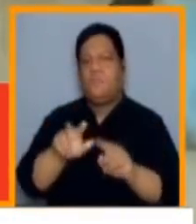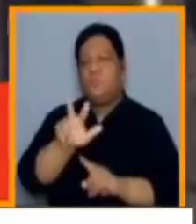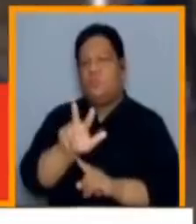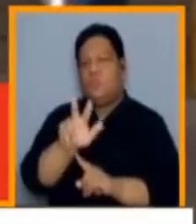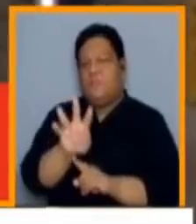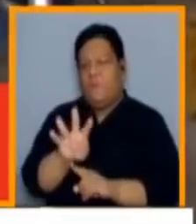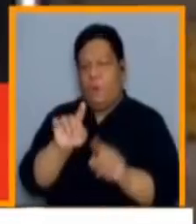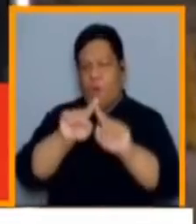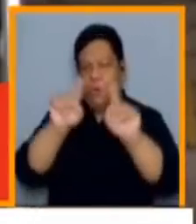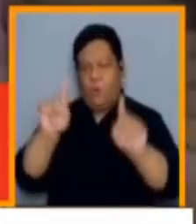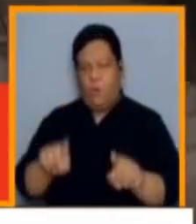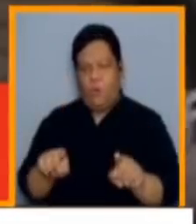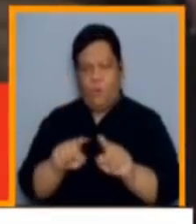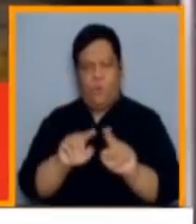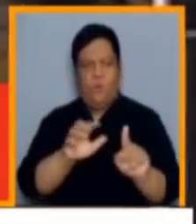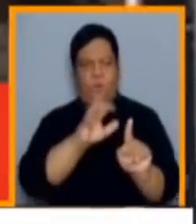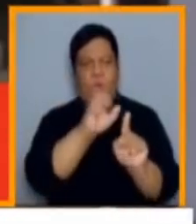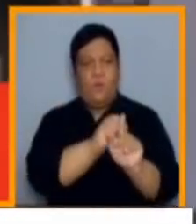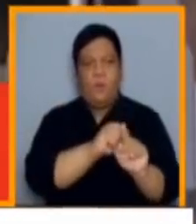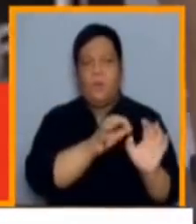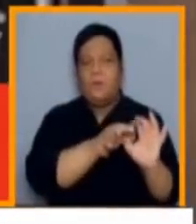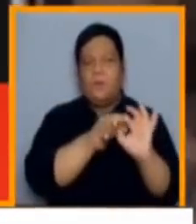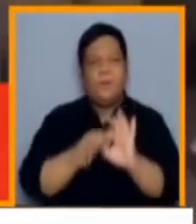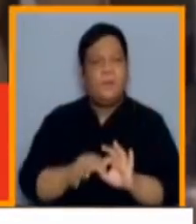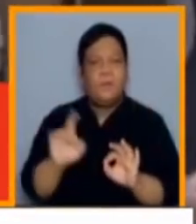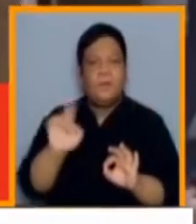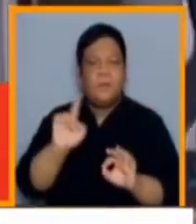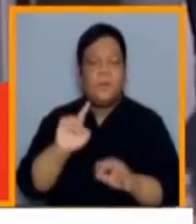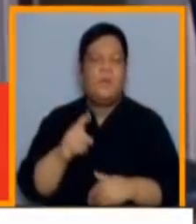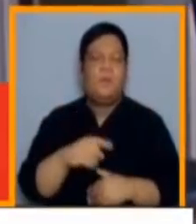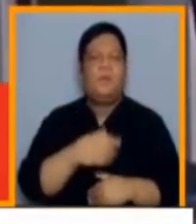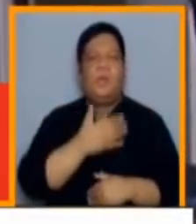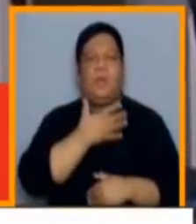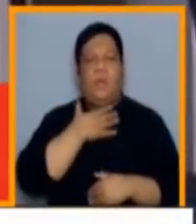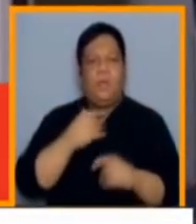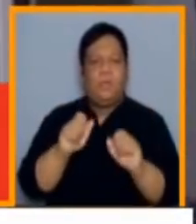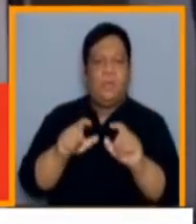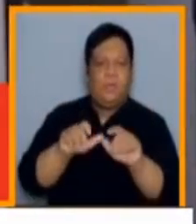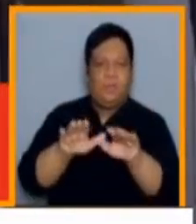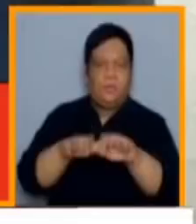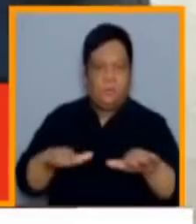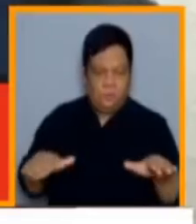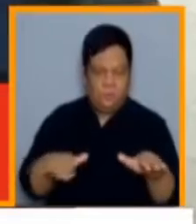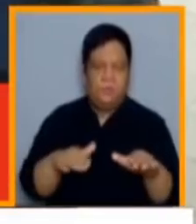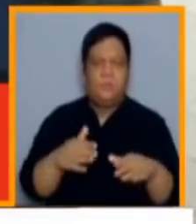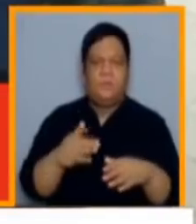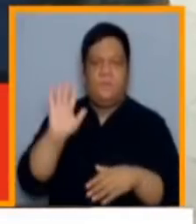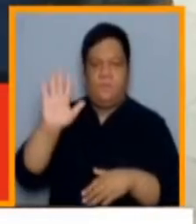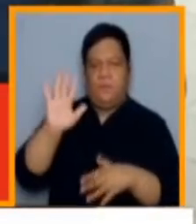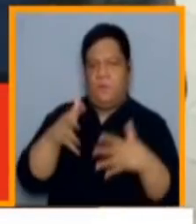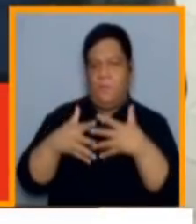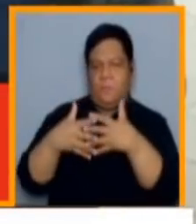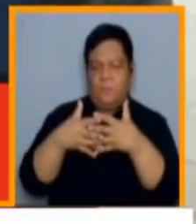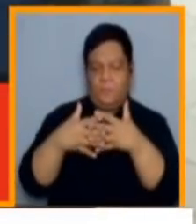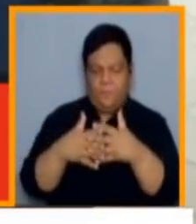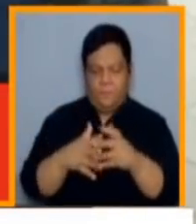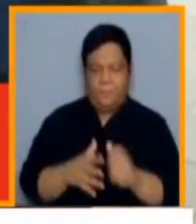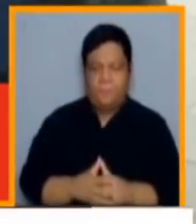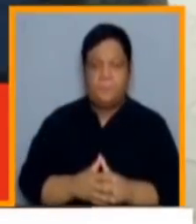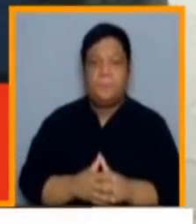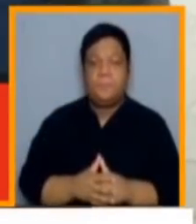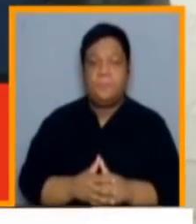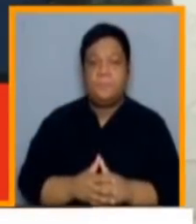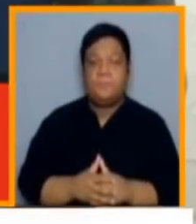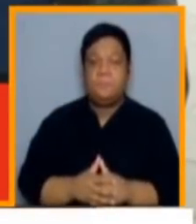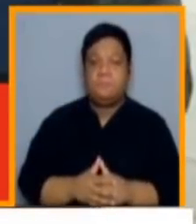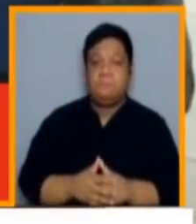pornography ayon sa Office of Overseas Criminal Investigation ng US Department of State. Ayon sa otoridad, nakahanda na